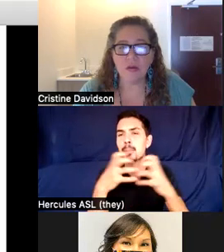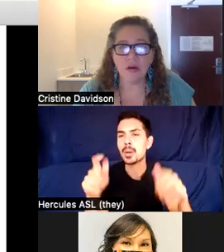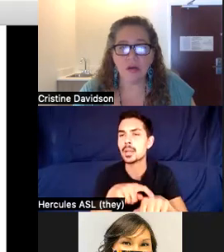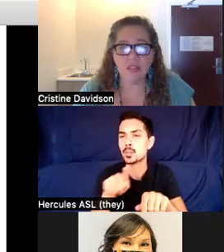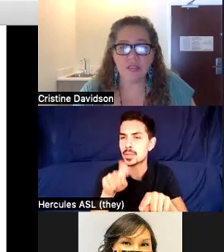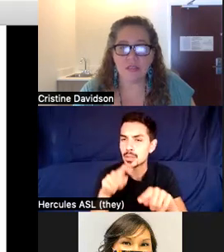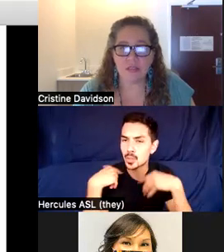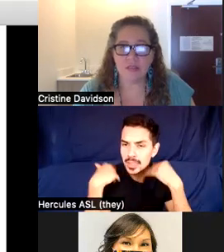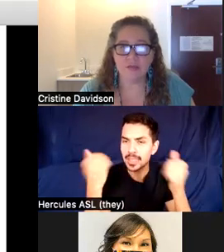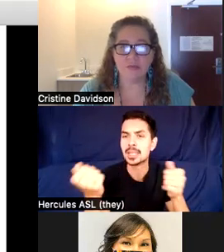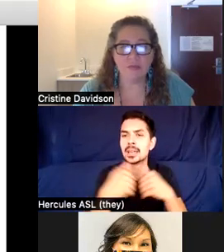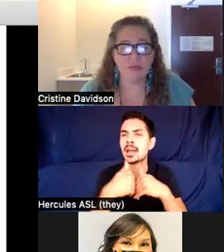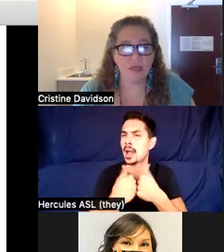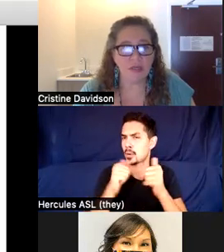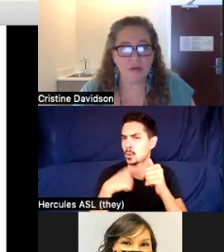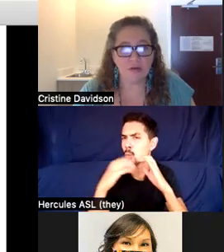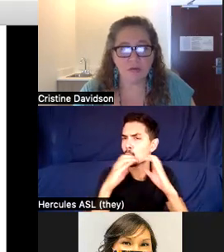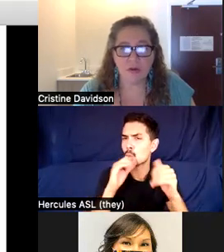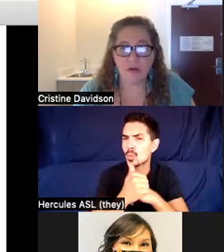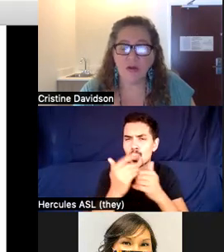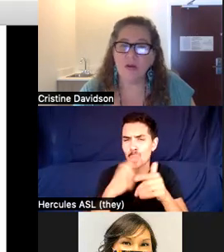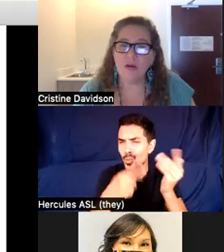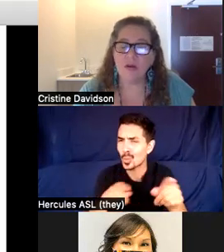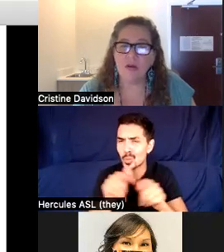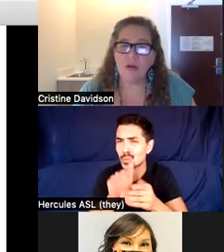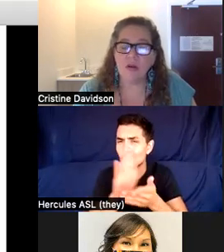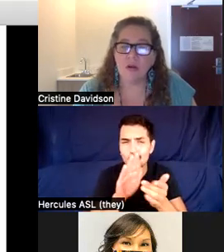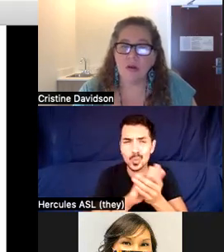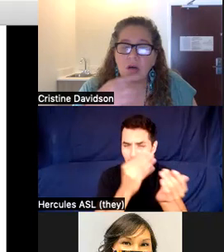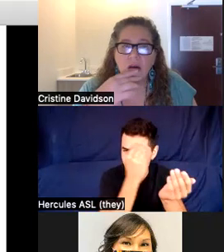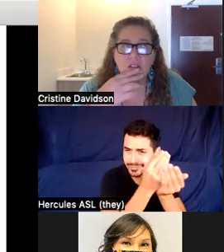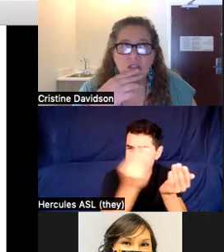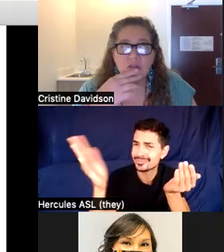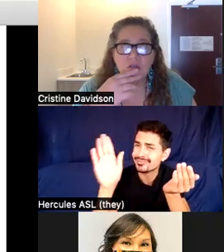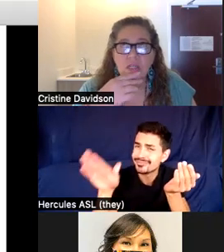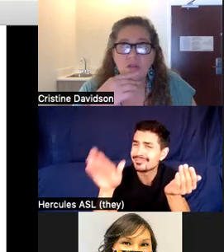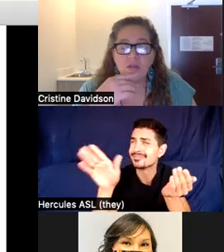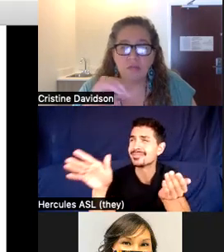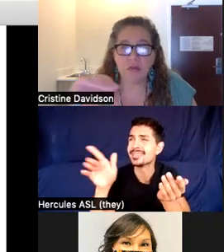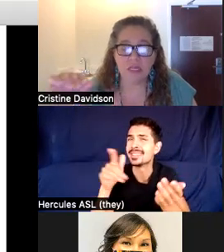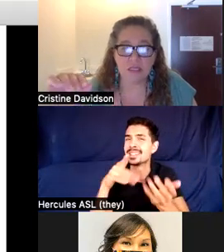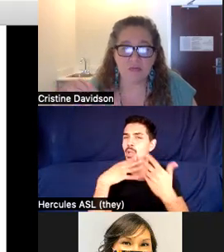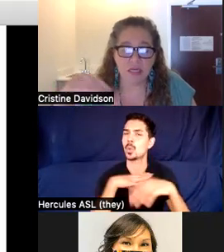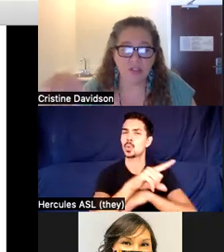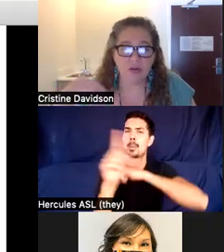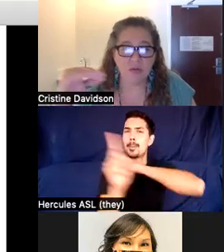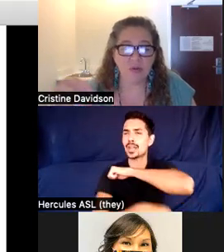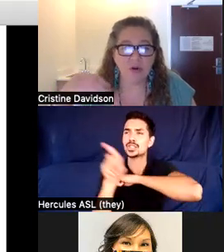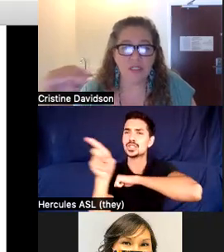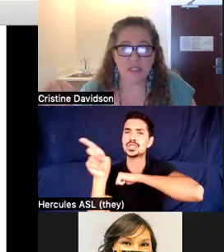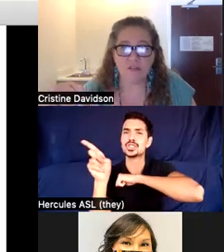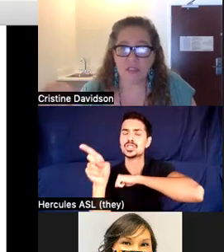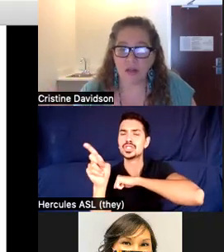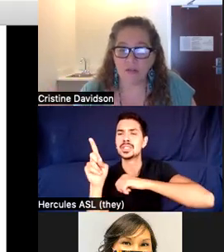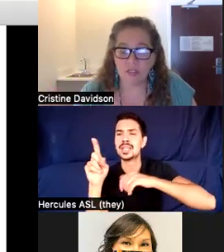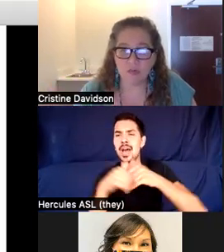Awesome. Thank you. Also, there might be some mandatory